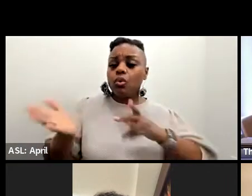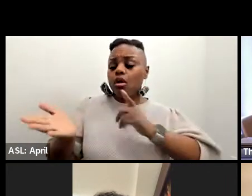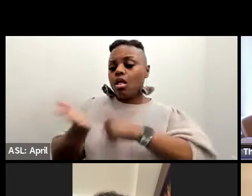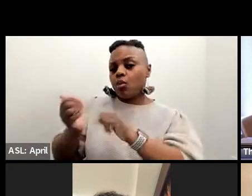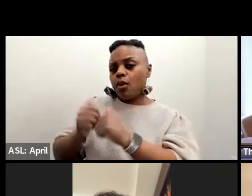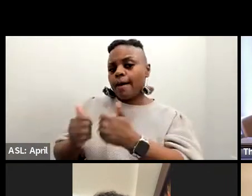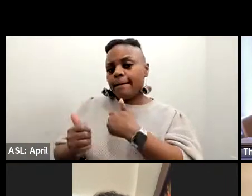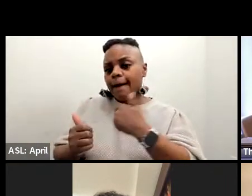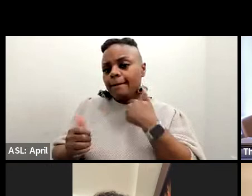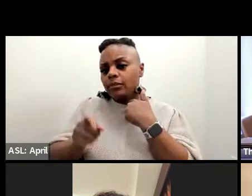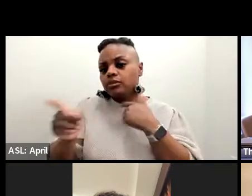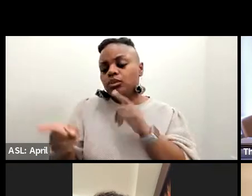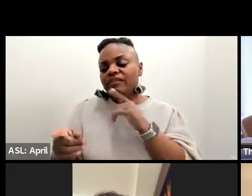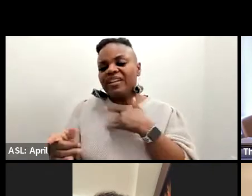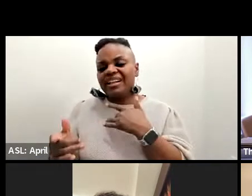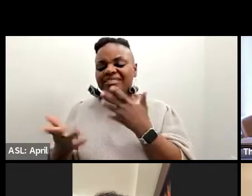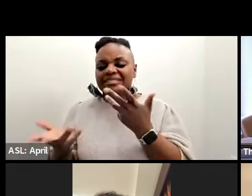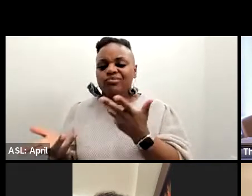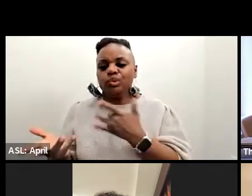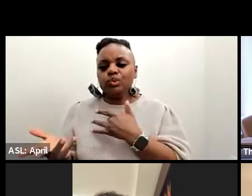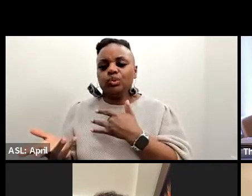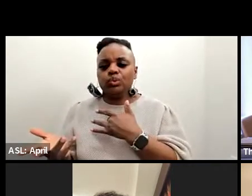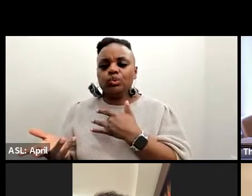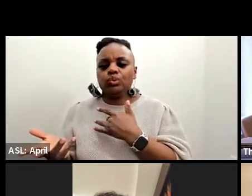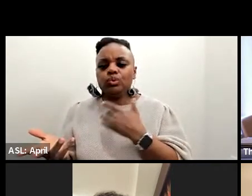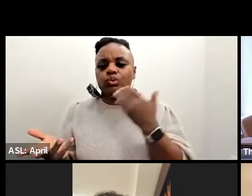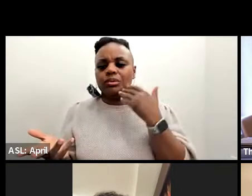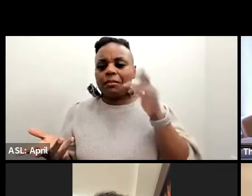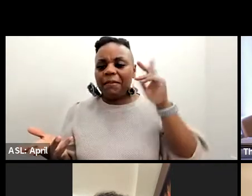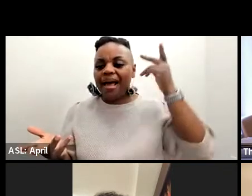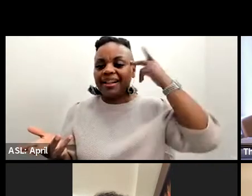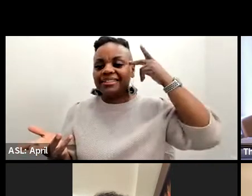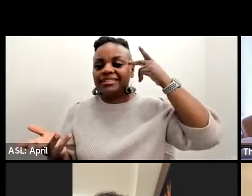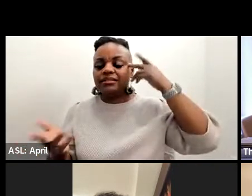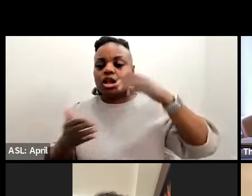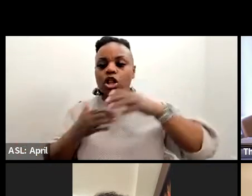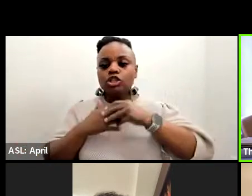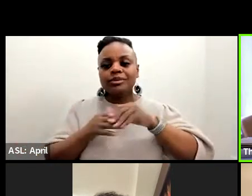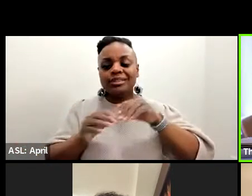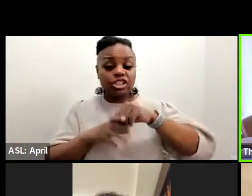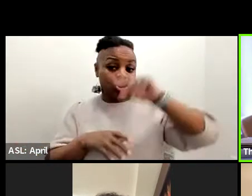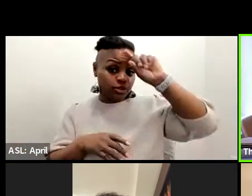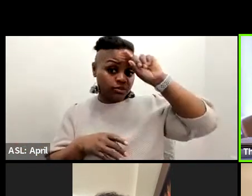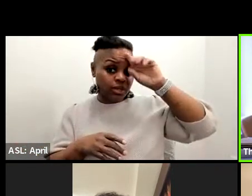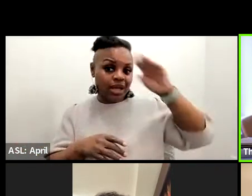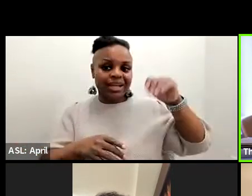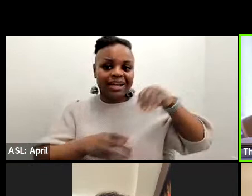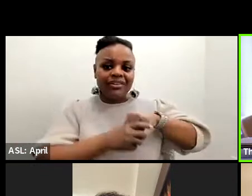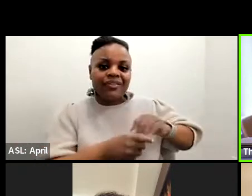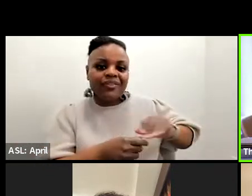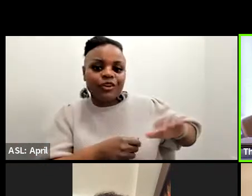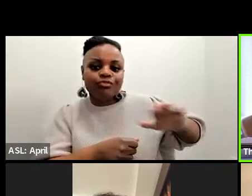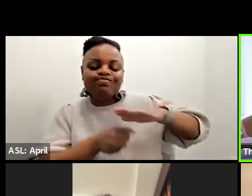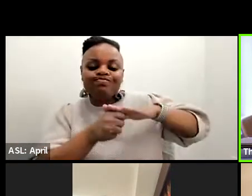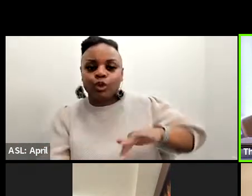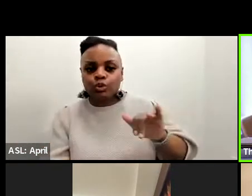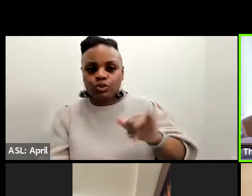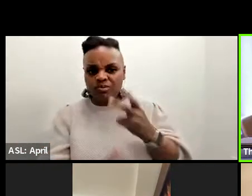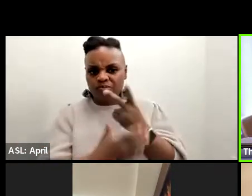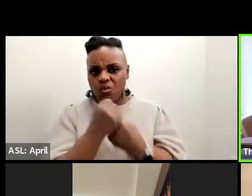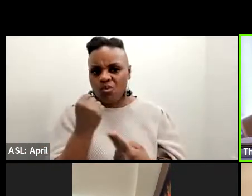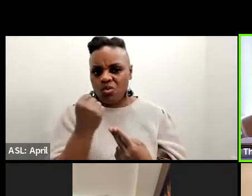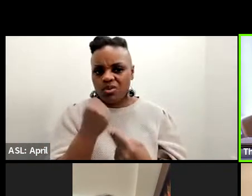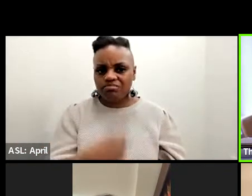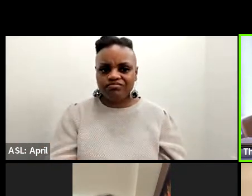are their own leadership, and reckoning needs to happen both internally and externally. So Liz, is it